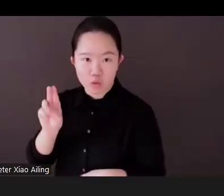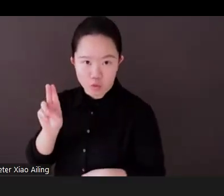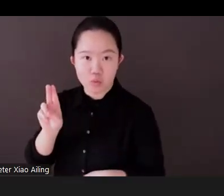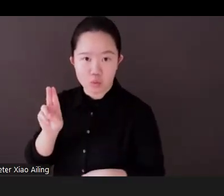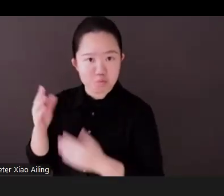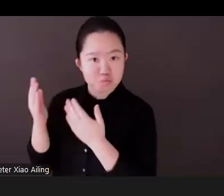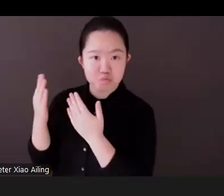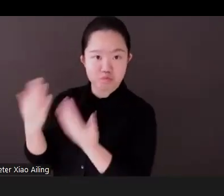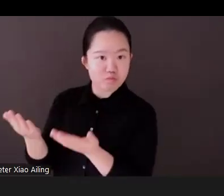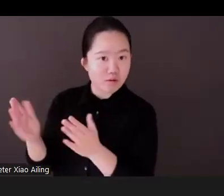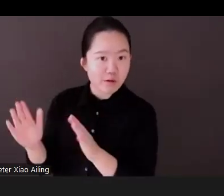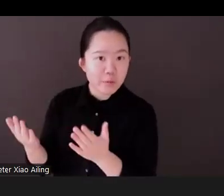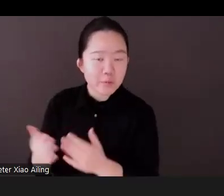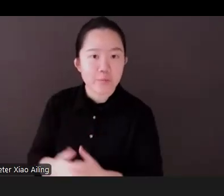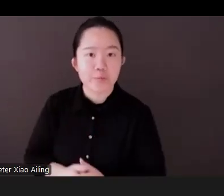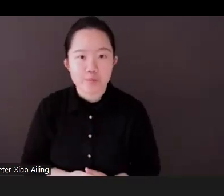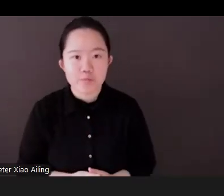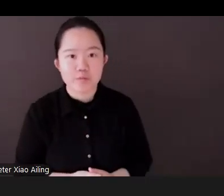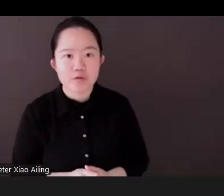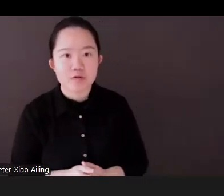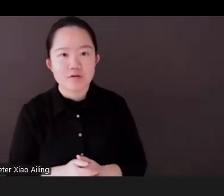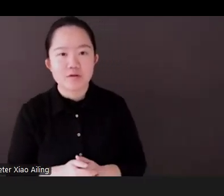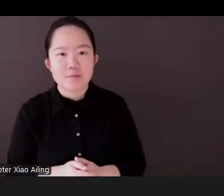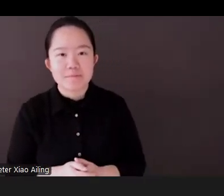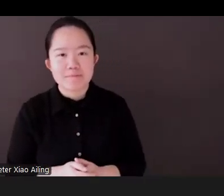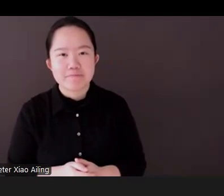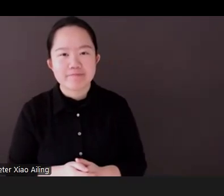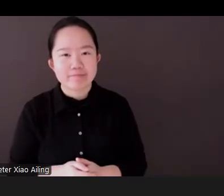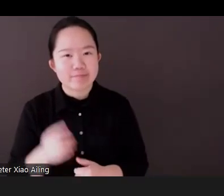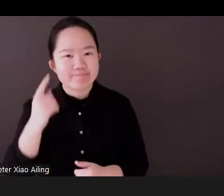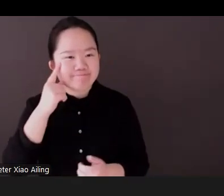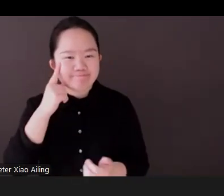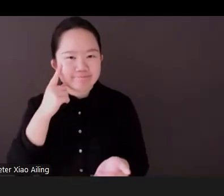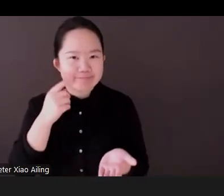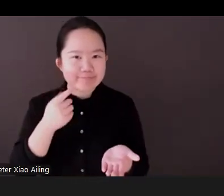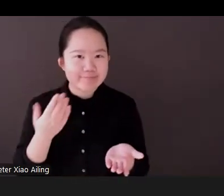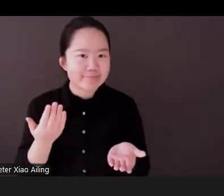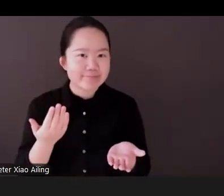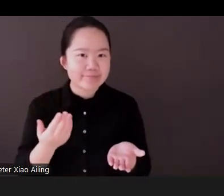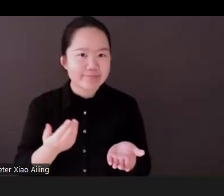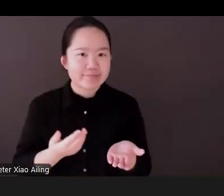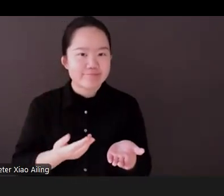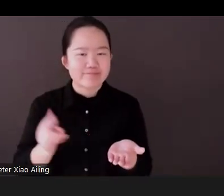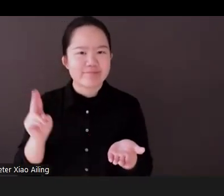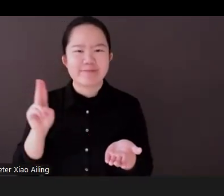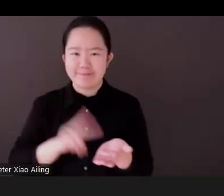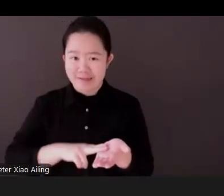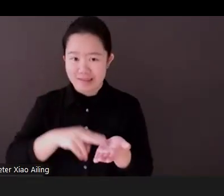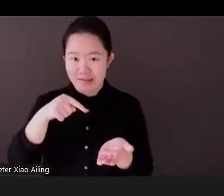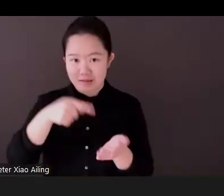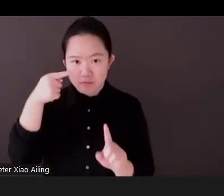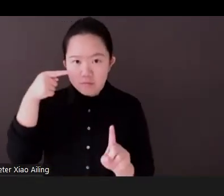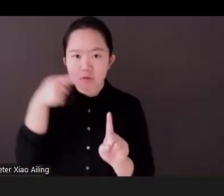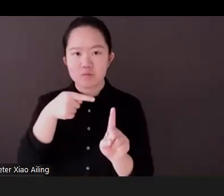what methods, what tools or tool set suits best, or what kind of level of fines would